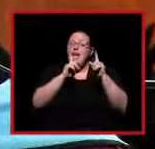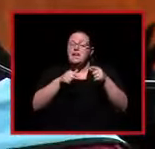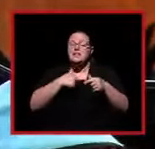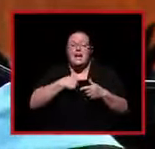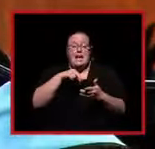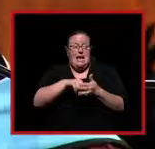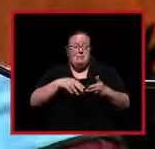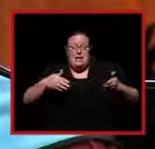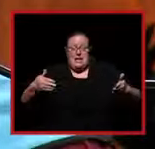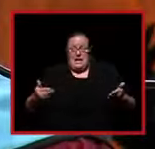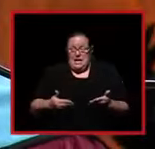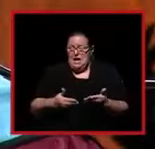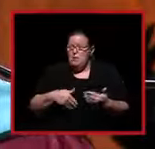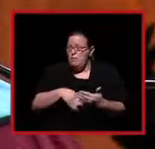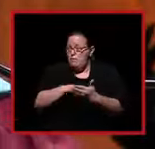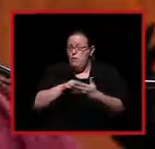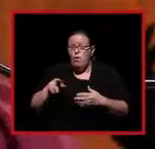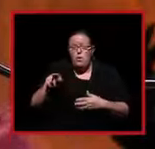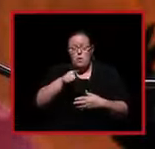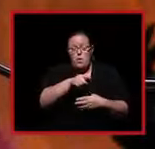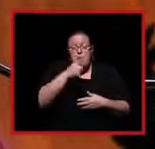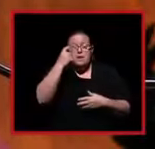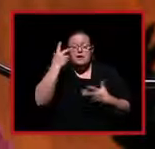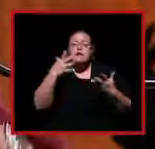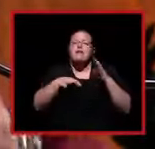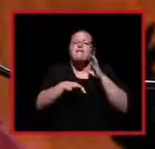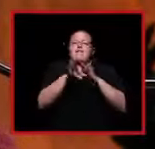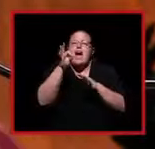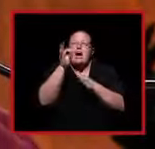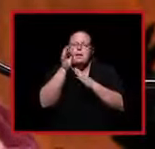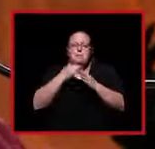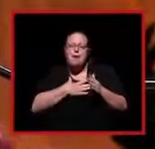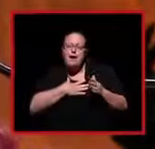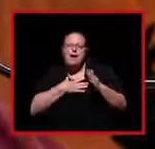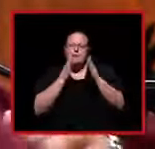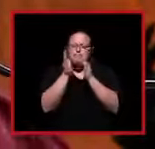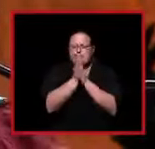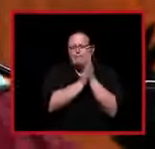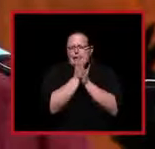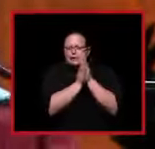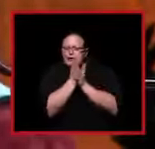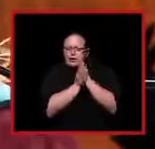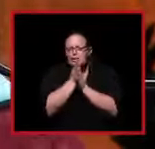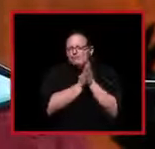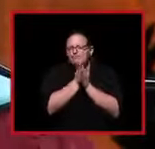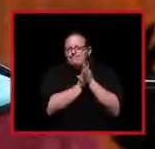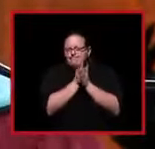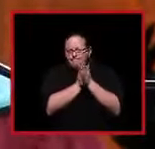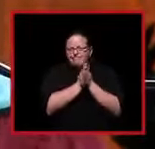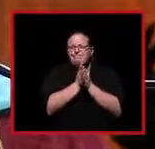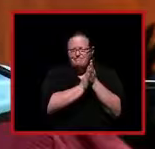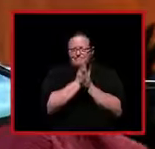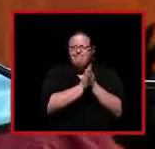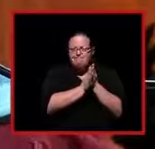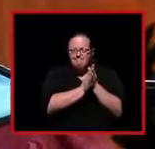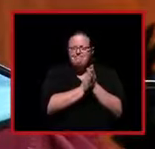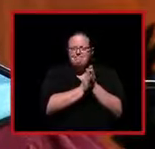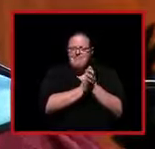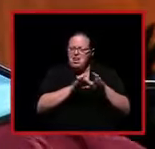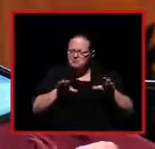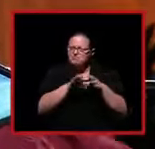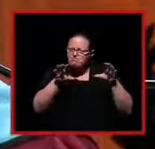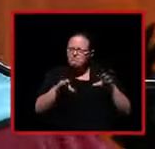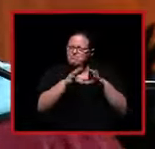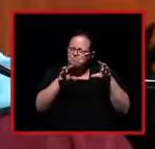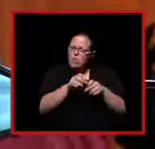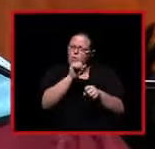here before you today because I found something that I liked to do. And I work